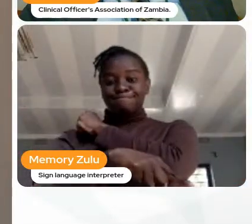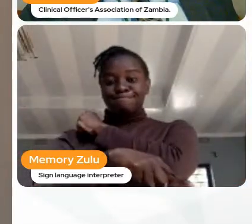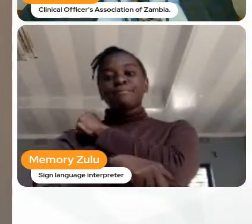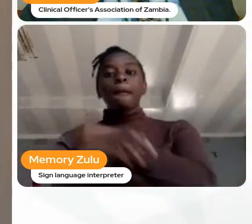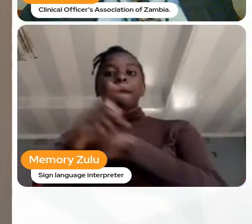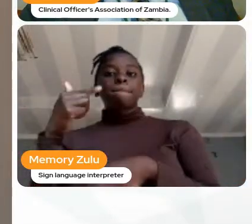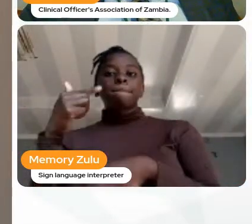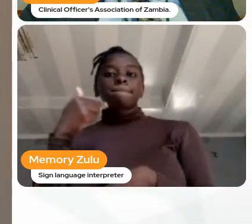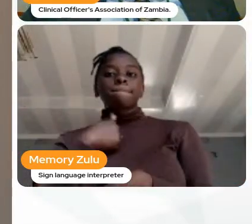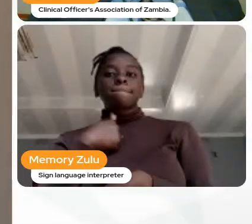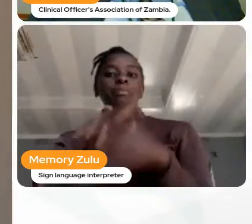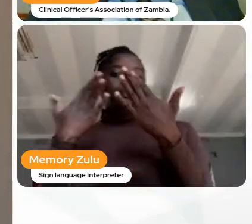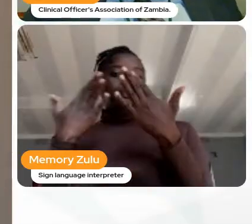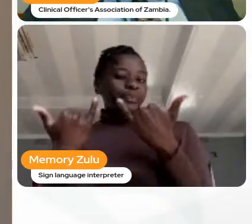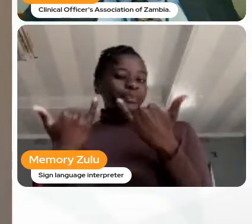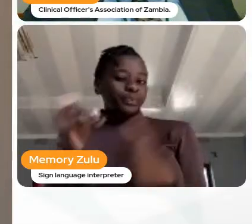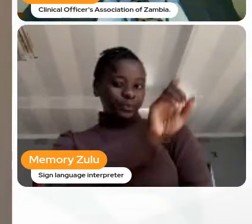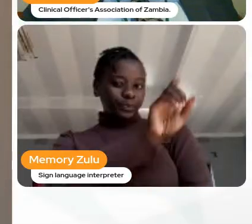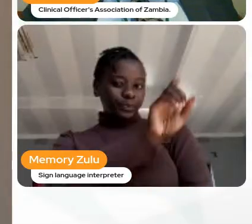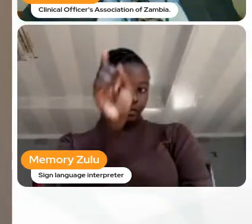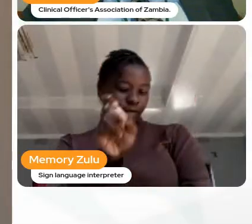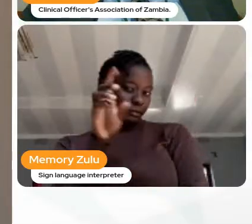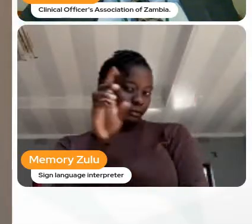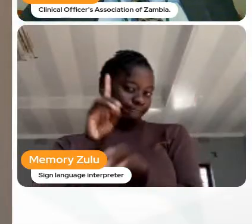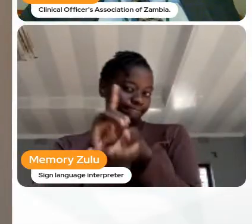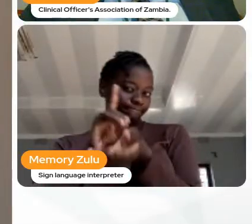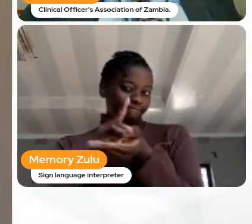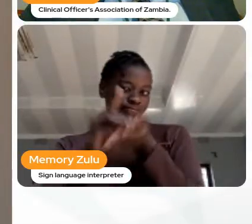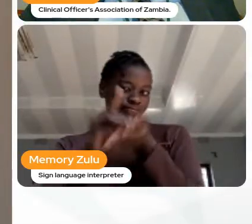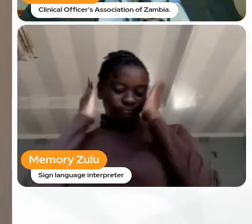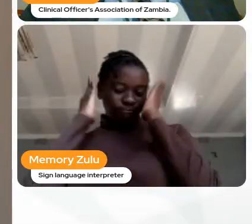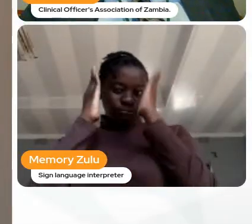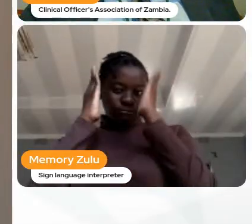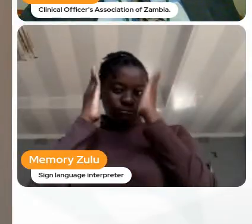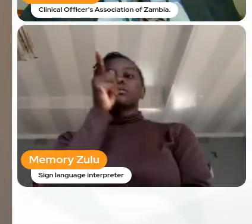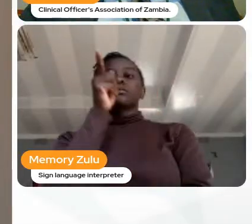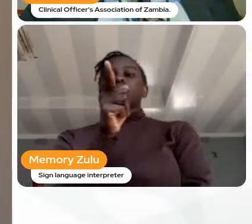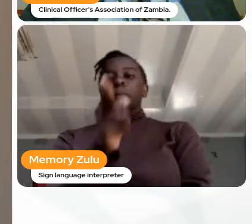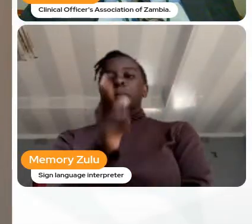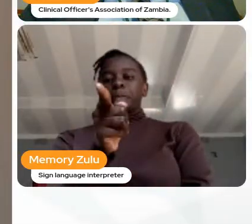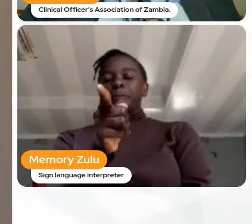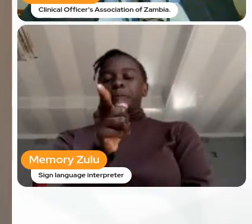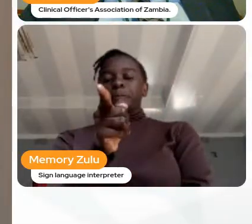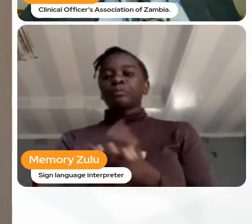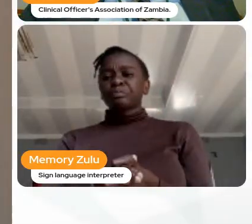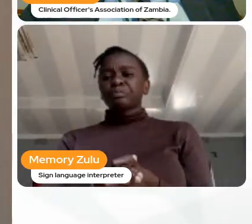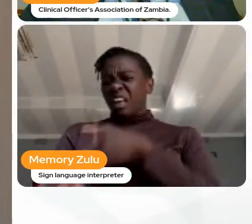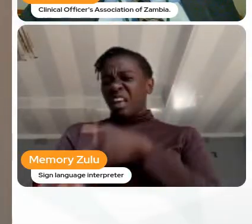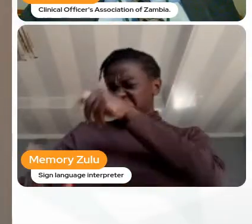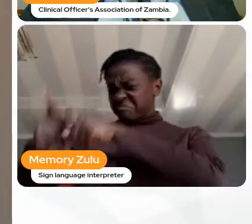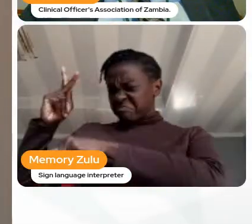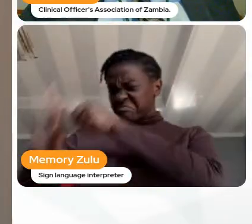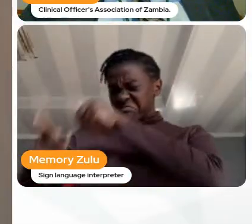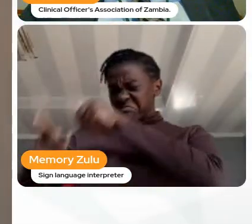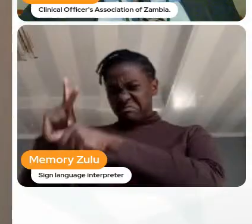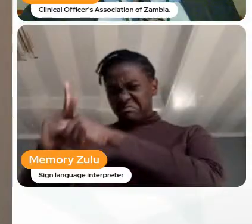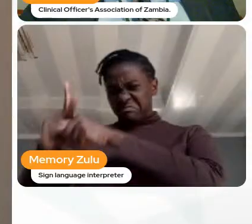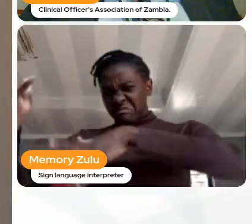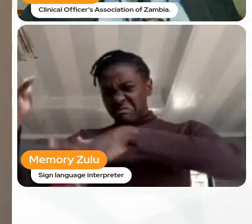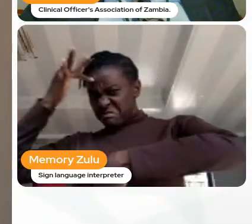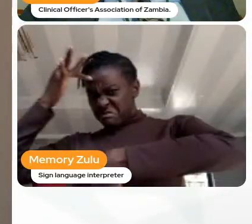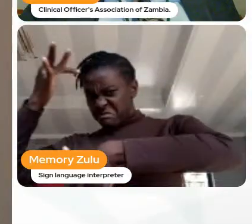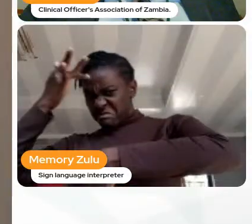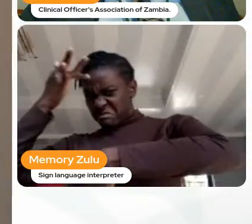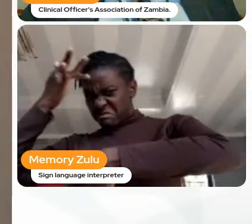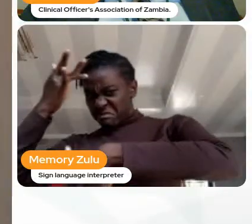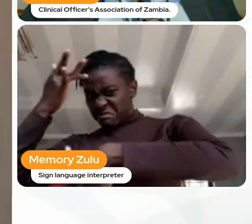Doc, a UTI and an STI, we get to find that a number of people get to mix them up.